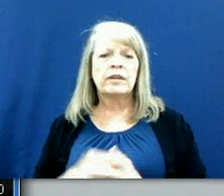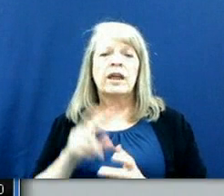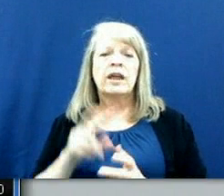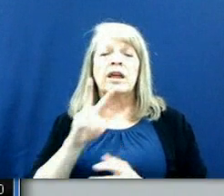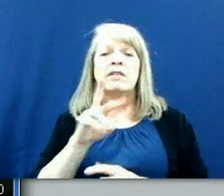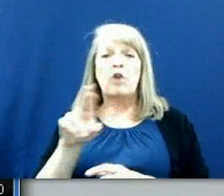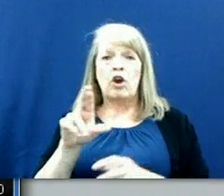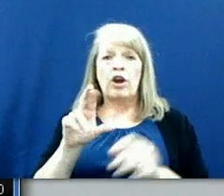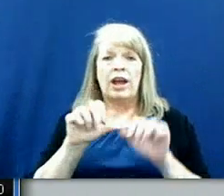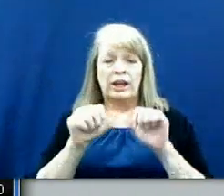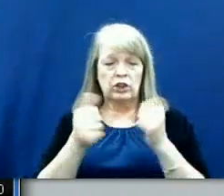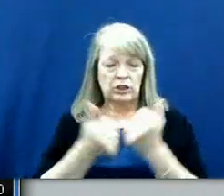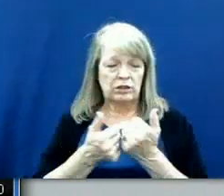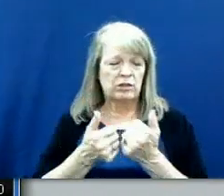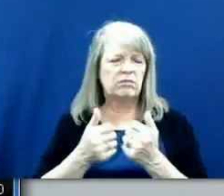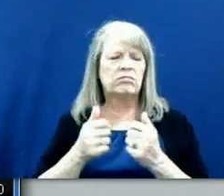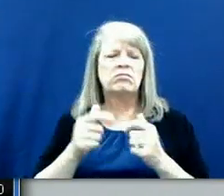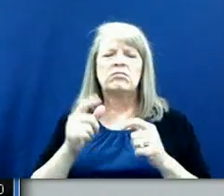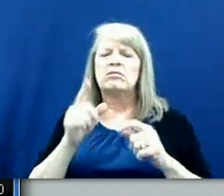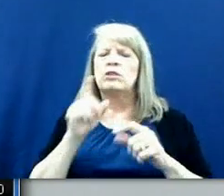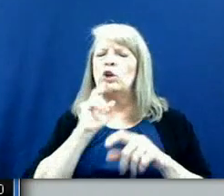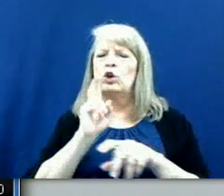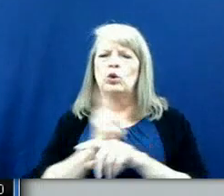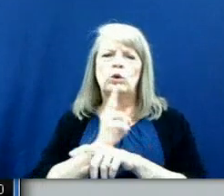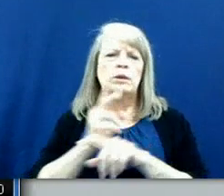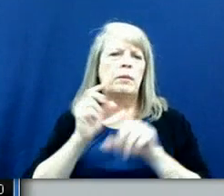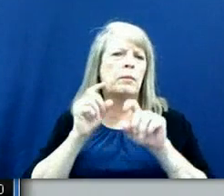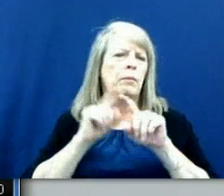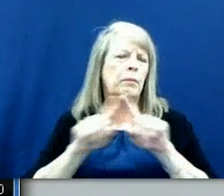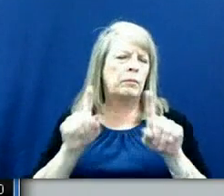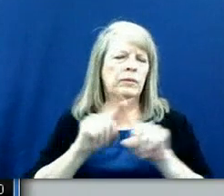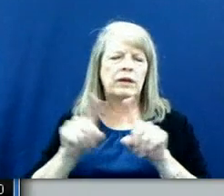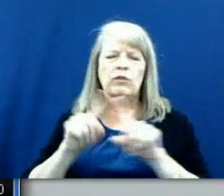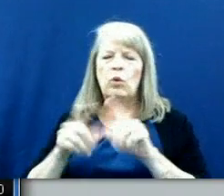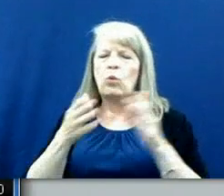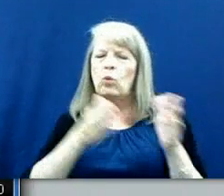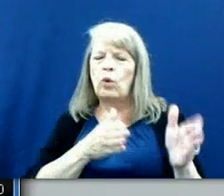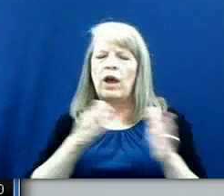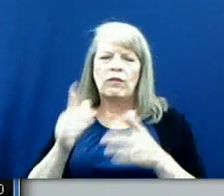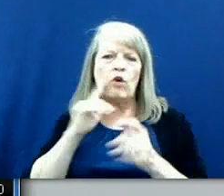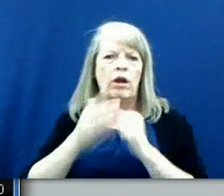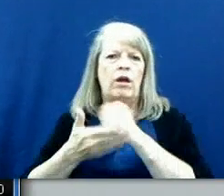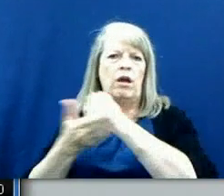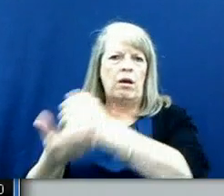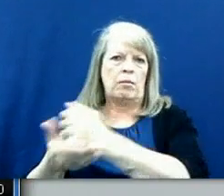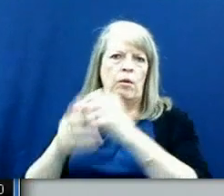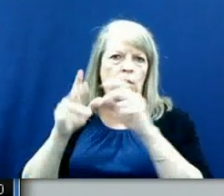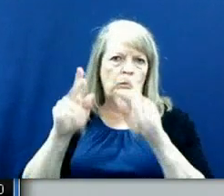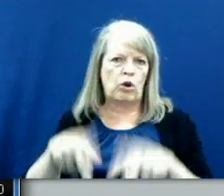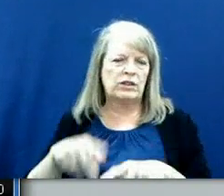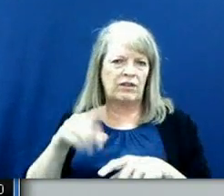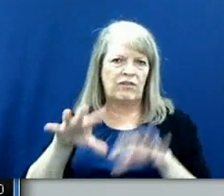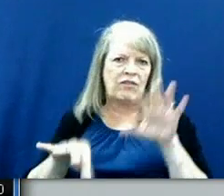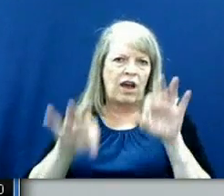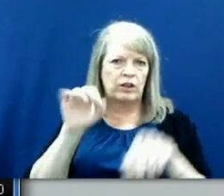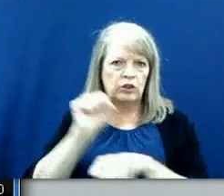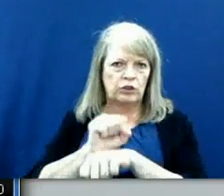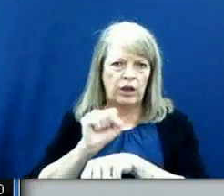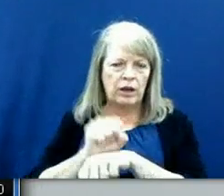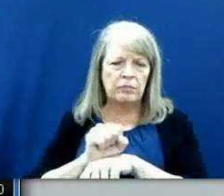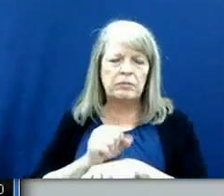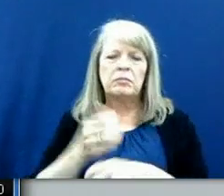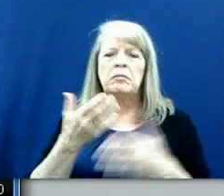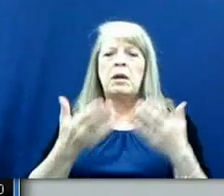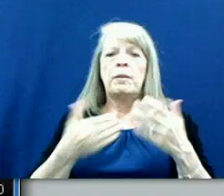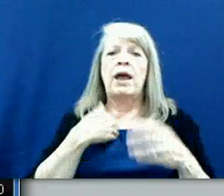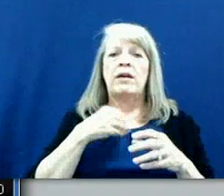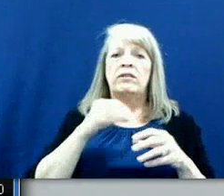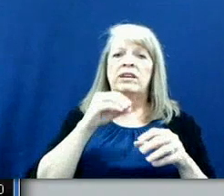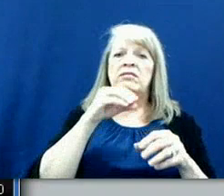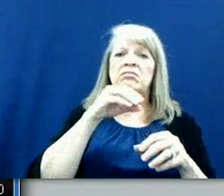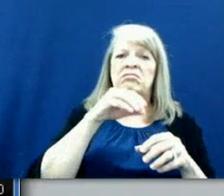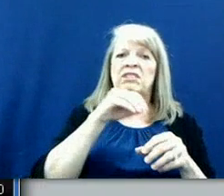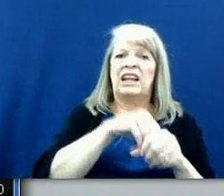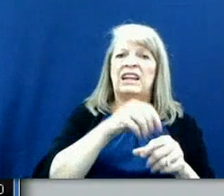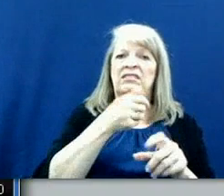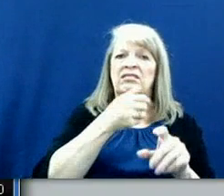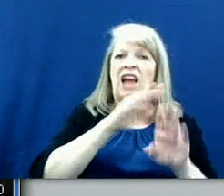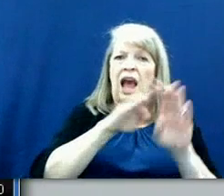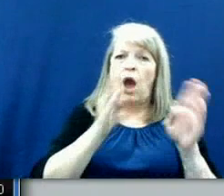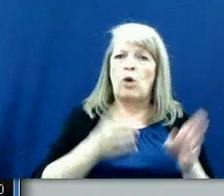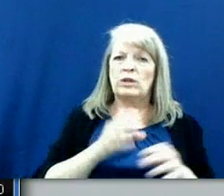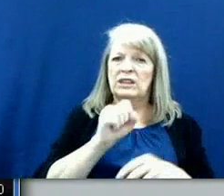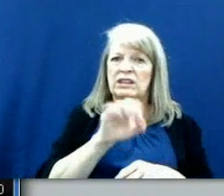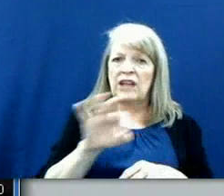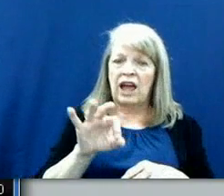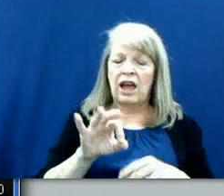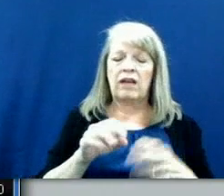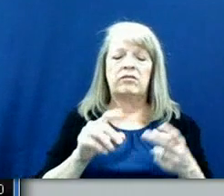VR agencies use many different approaches in helping people find employment. They may have in-house staff, they